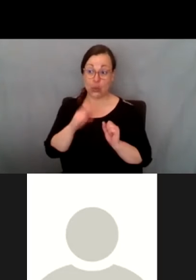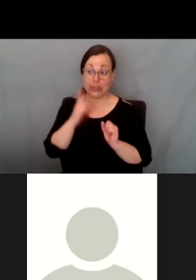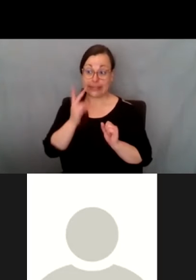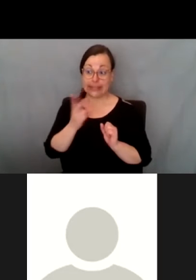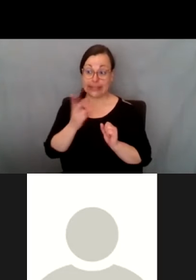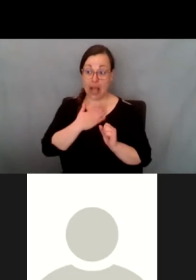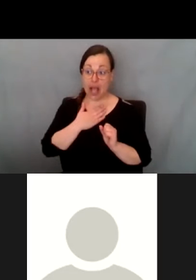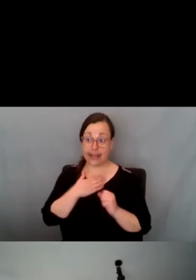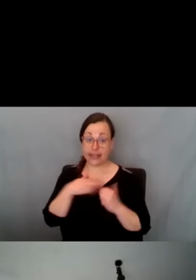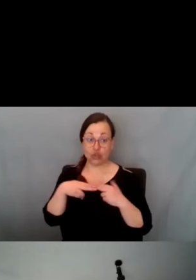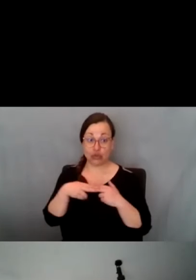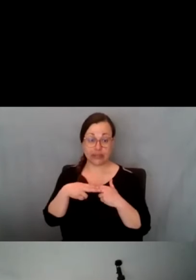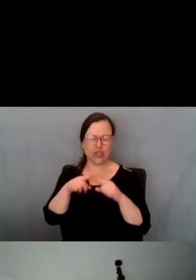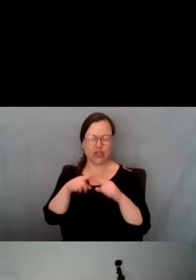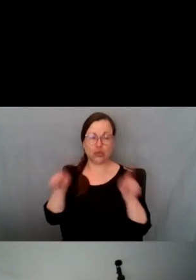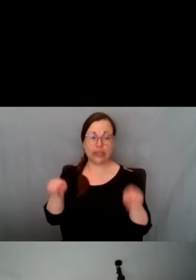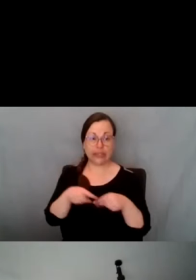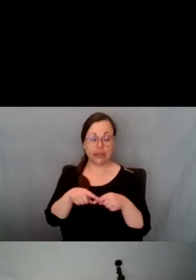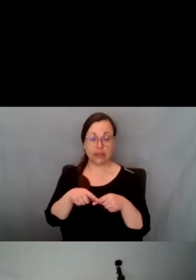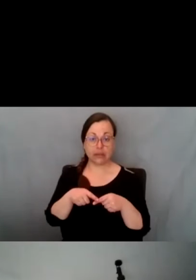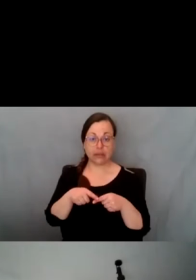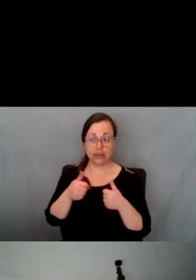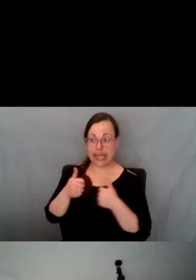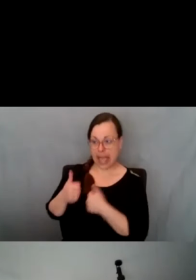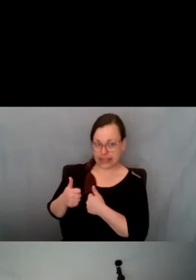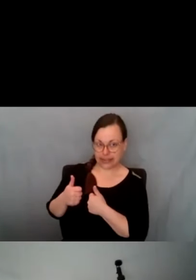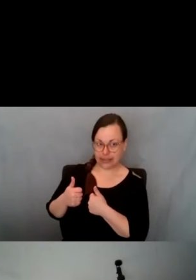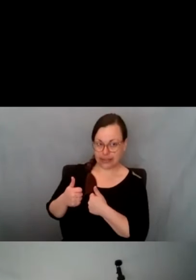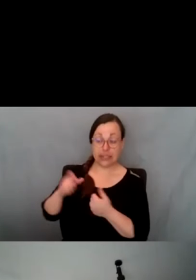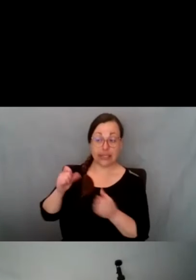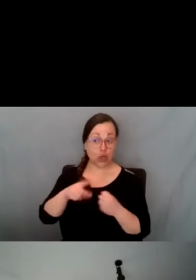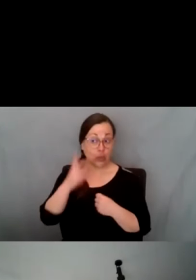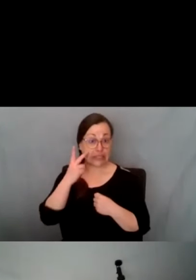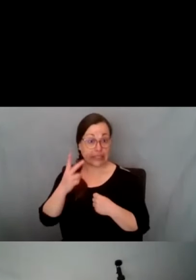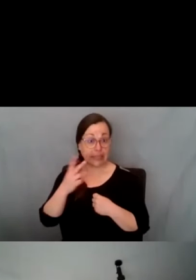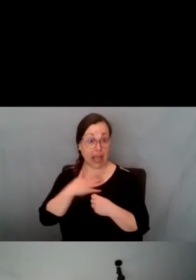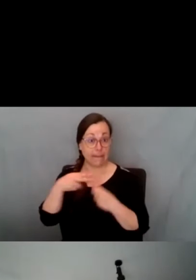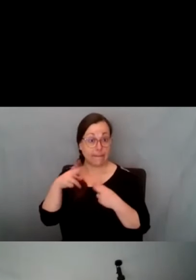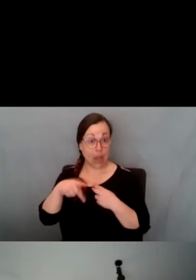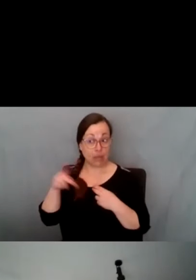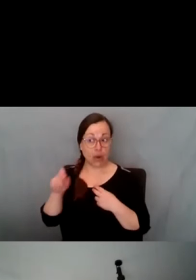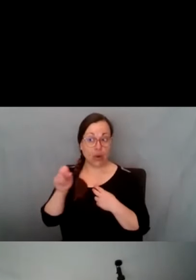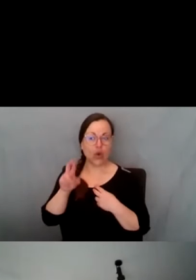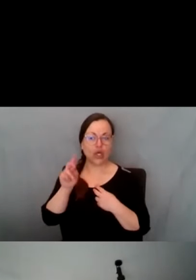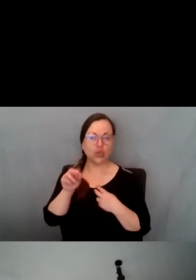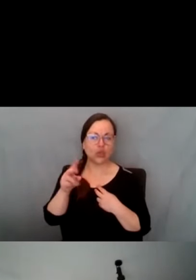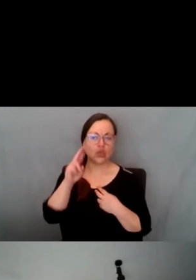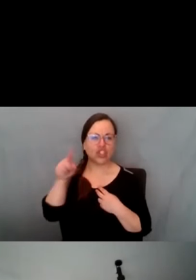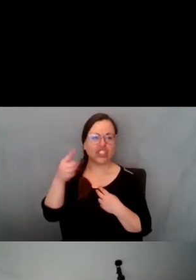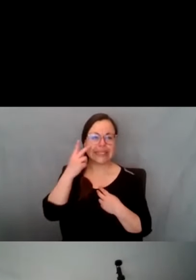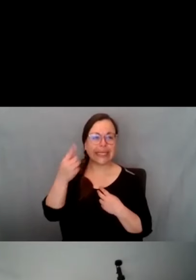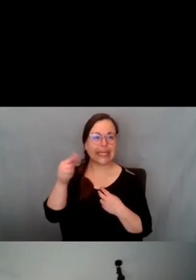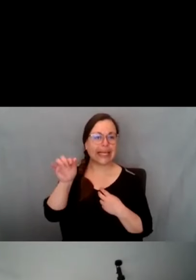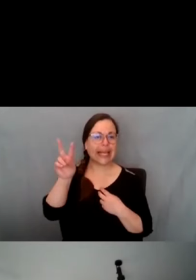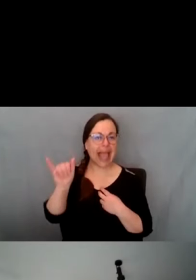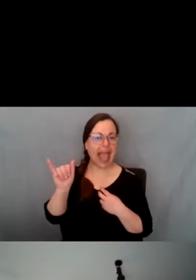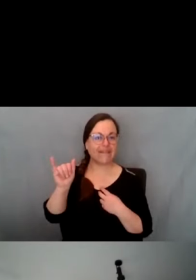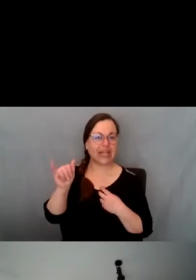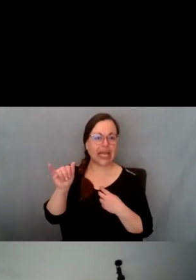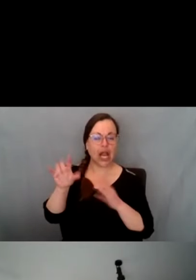my screen? Yes. Do you see the presentation or do you see a Gavi logo? I see